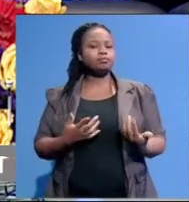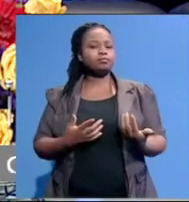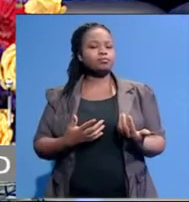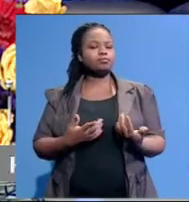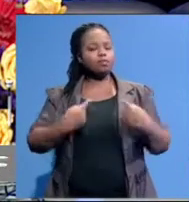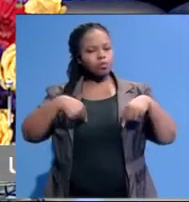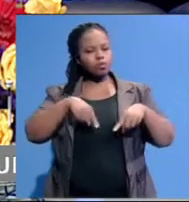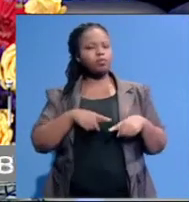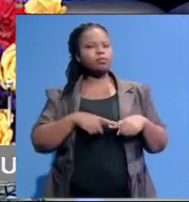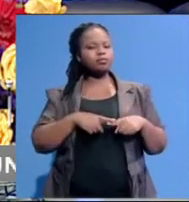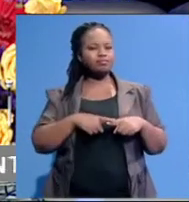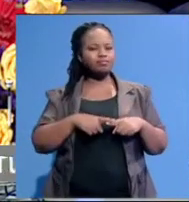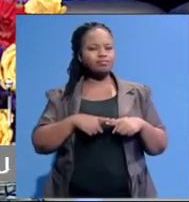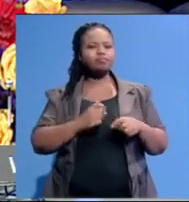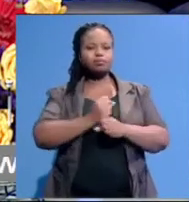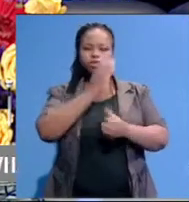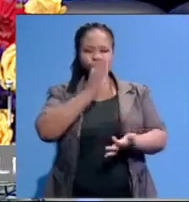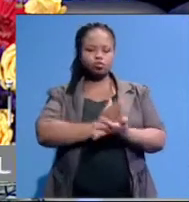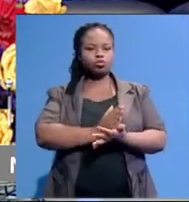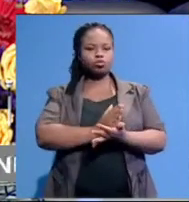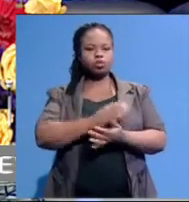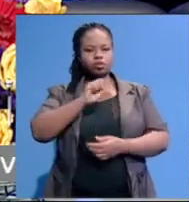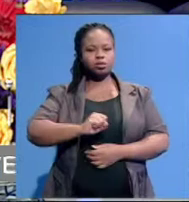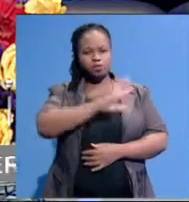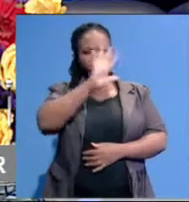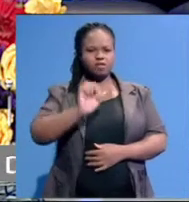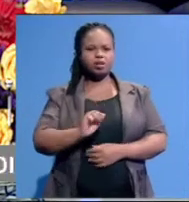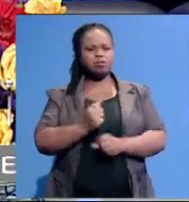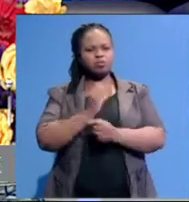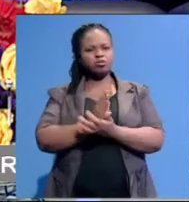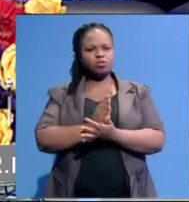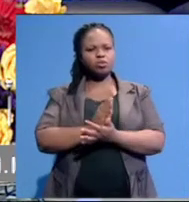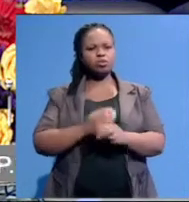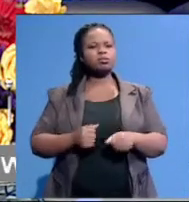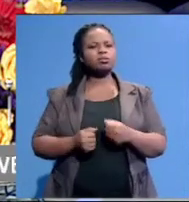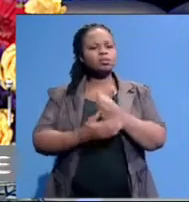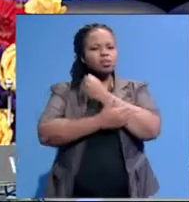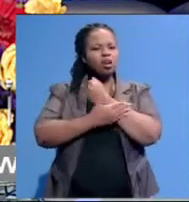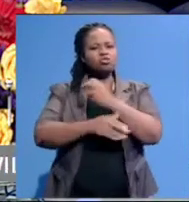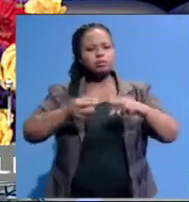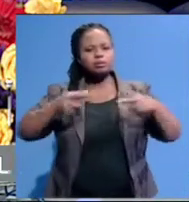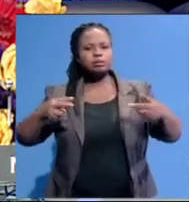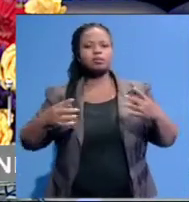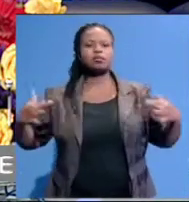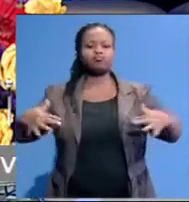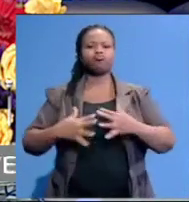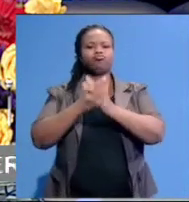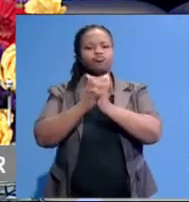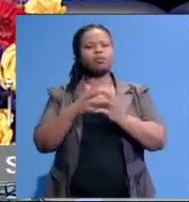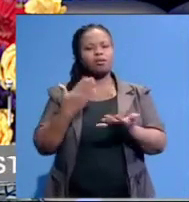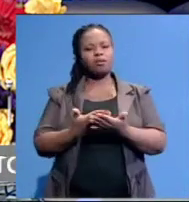Africa consolidates its efforts to reintegrate in the continent, which is the work